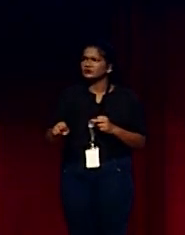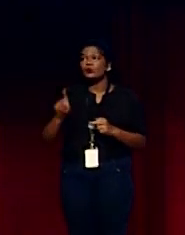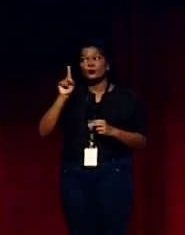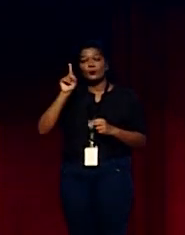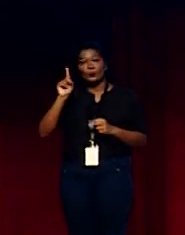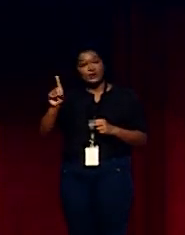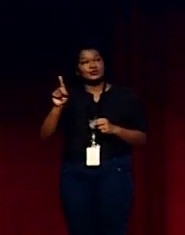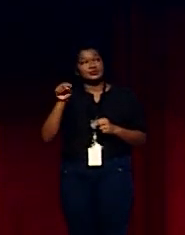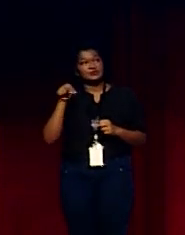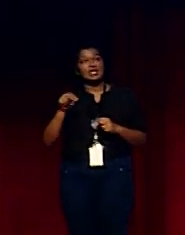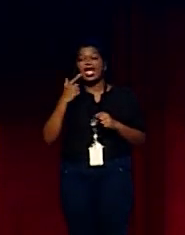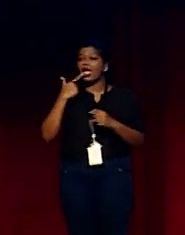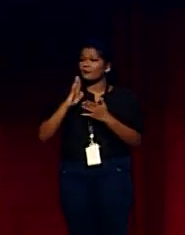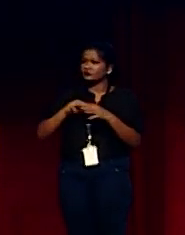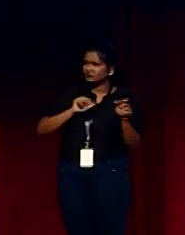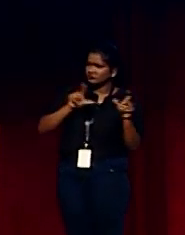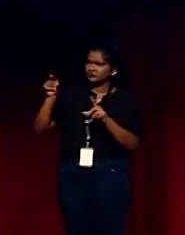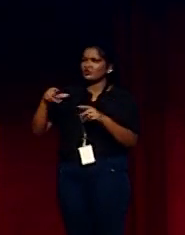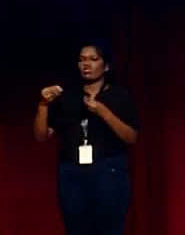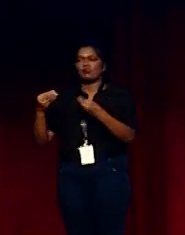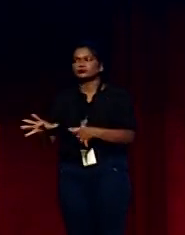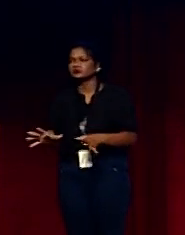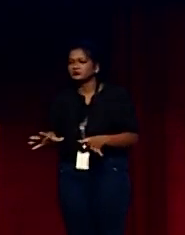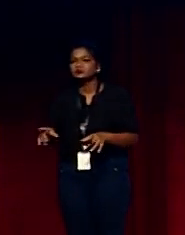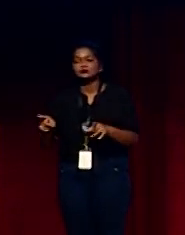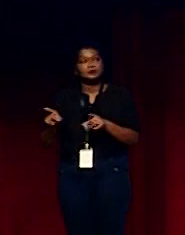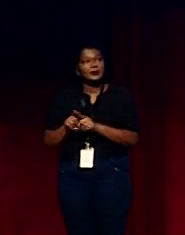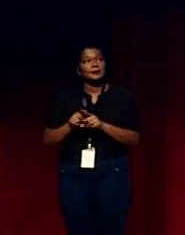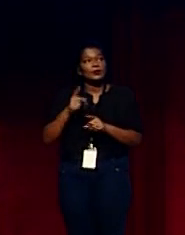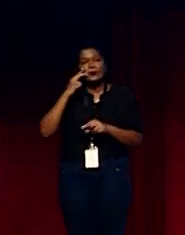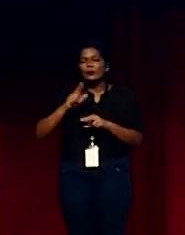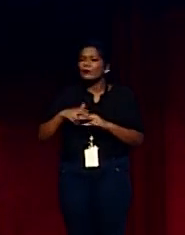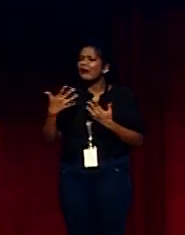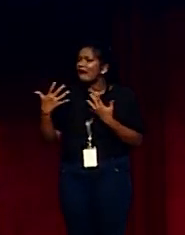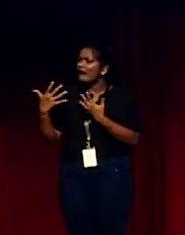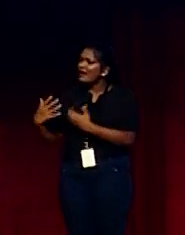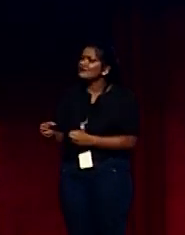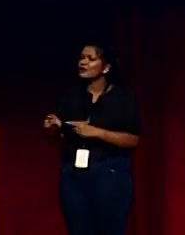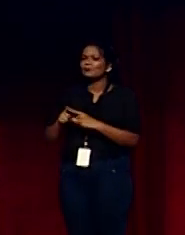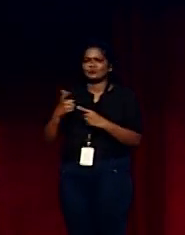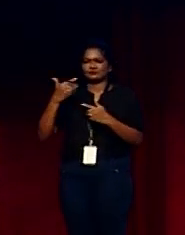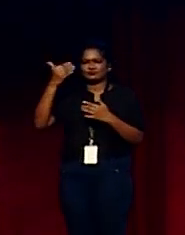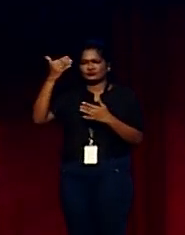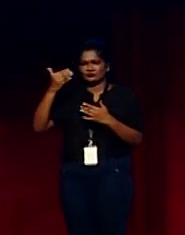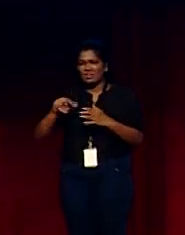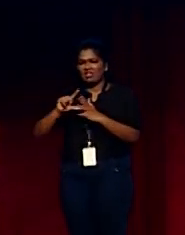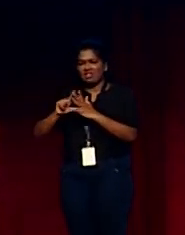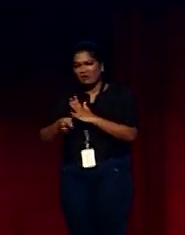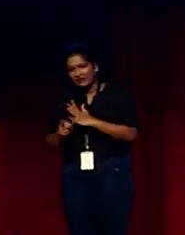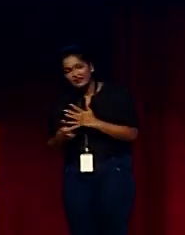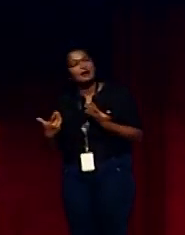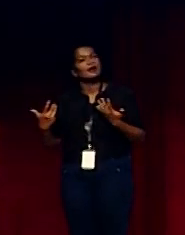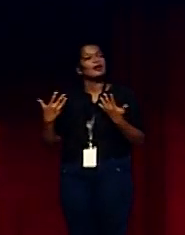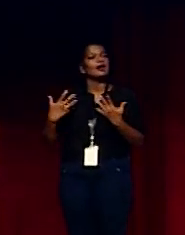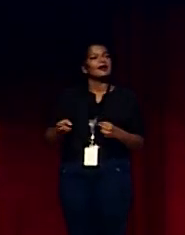Once something is in an image, it's lost. As long as we have all the content, all the LaTeX, all